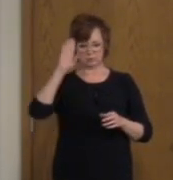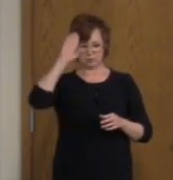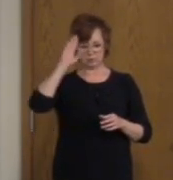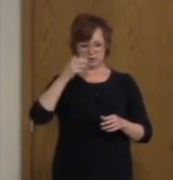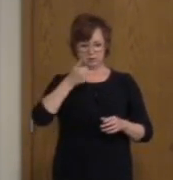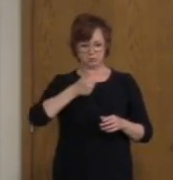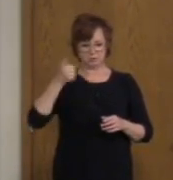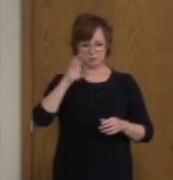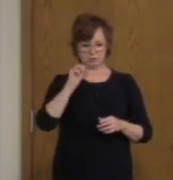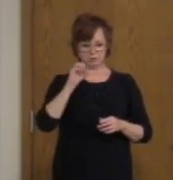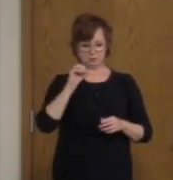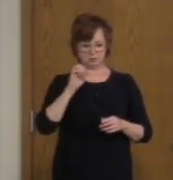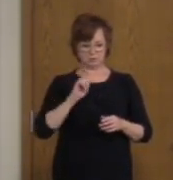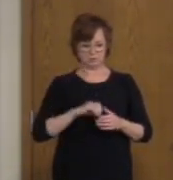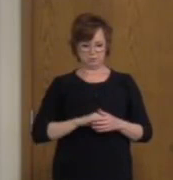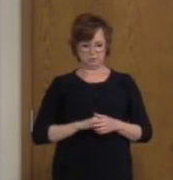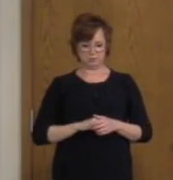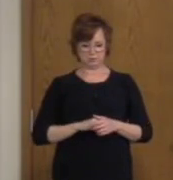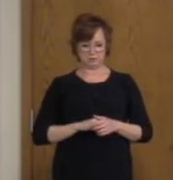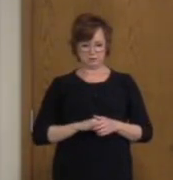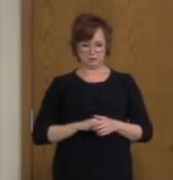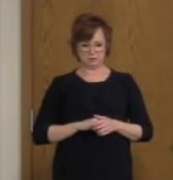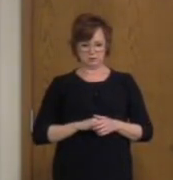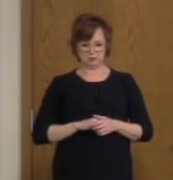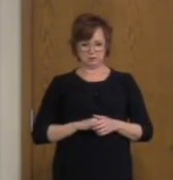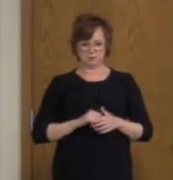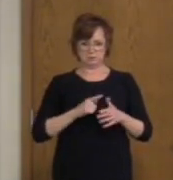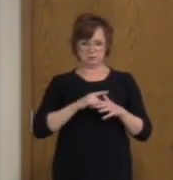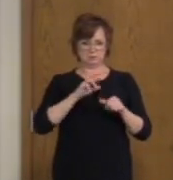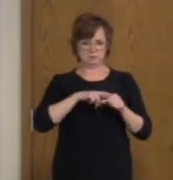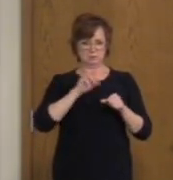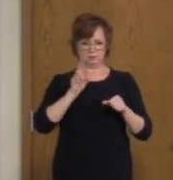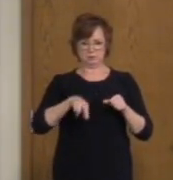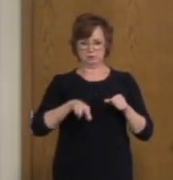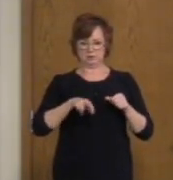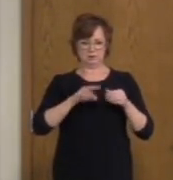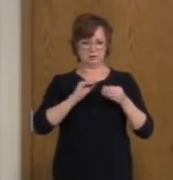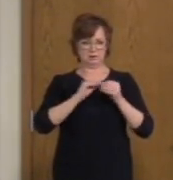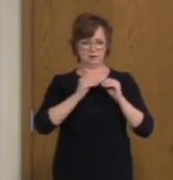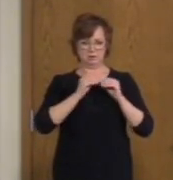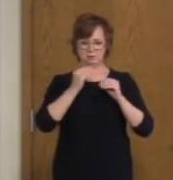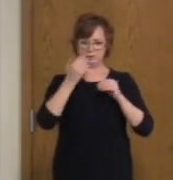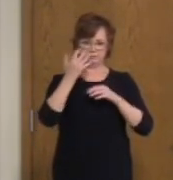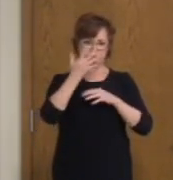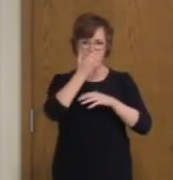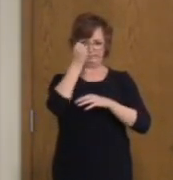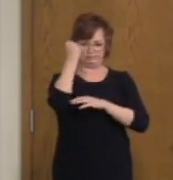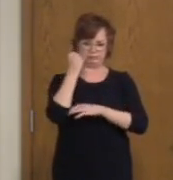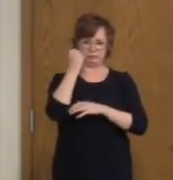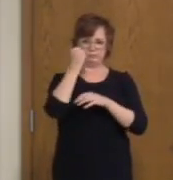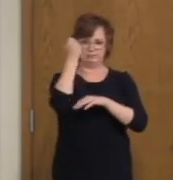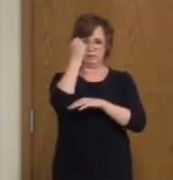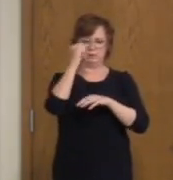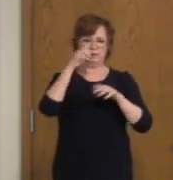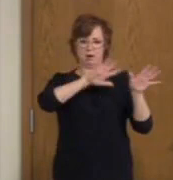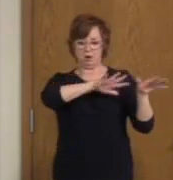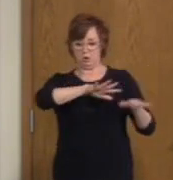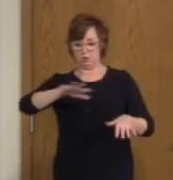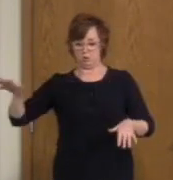Premier, Regina is far and away the per capita leader in weekly cases across the country, and you said